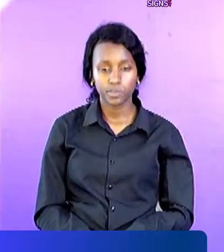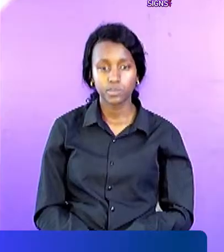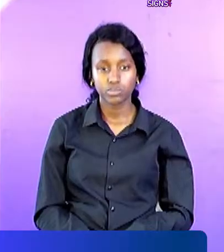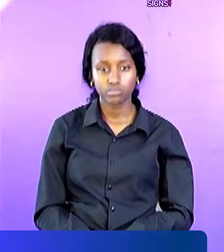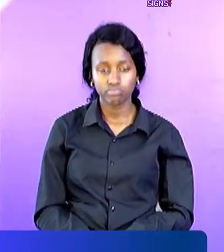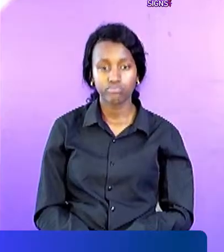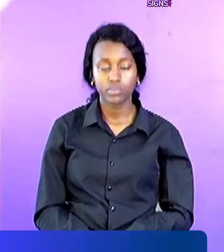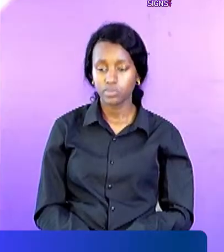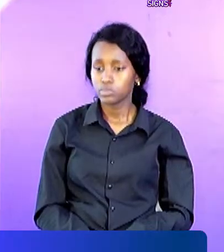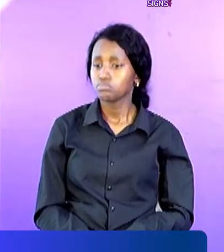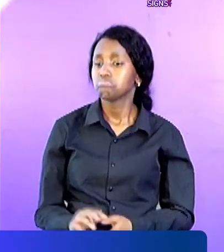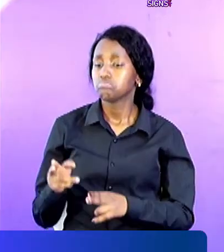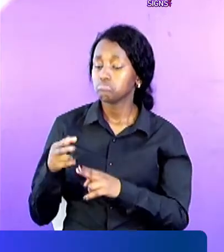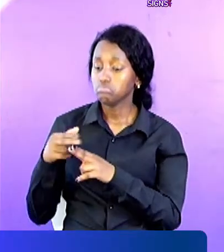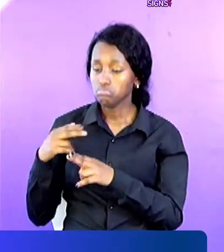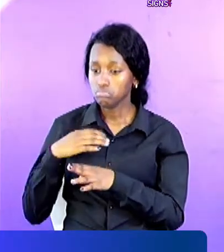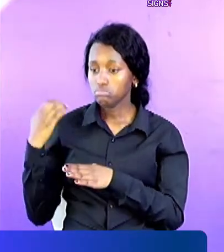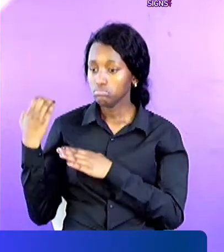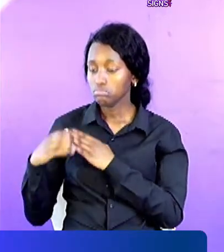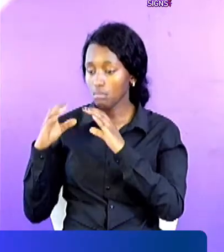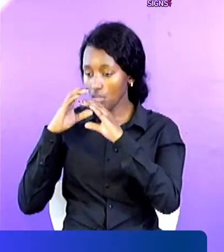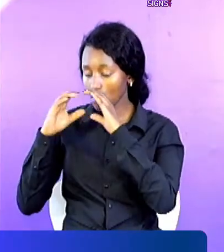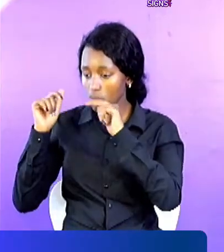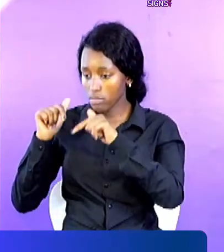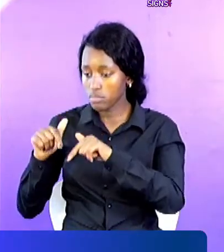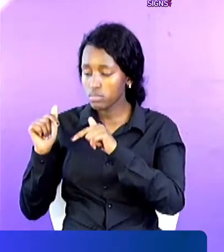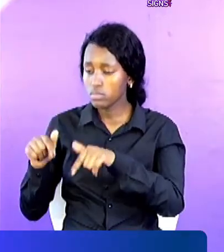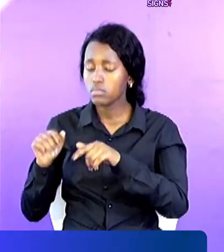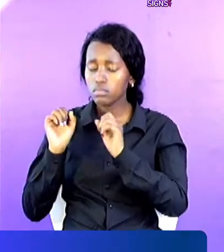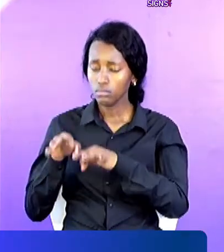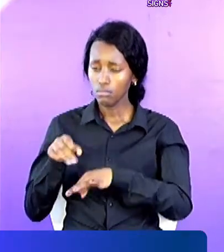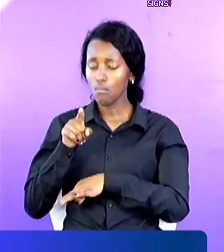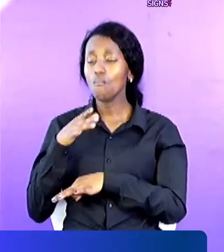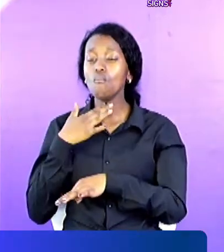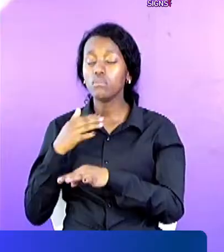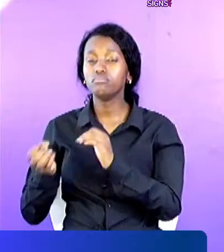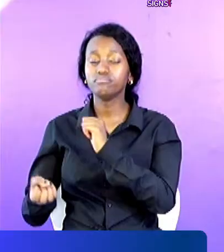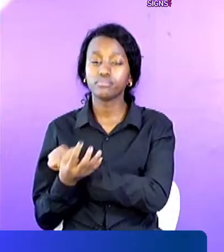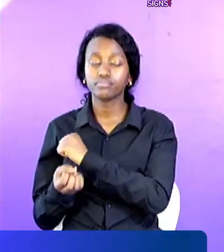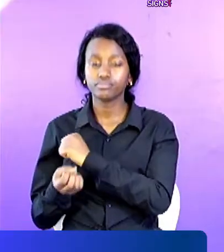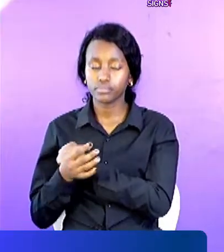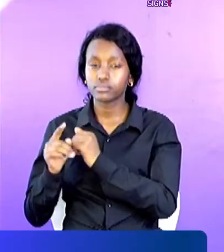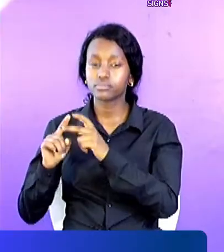As we're winding up the conversation today, if you had to advise a beginner, which